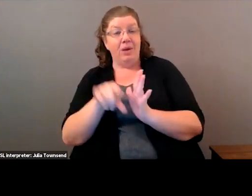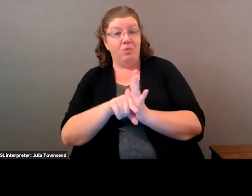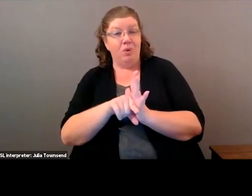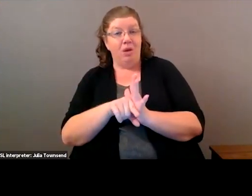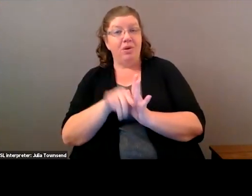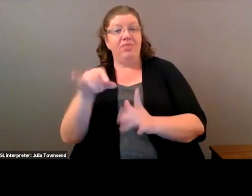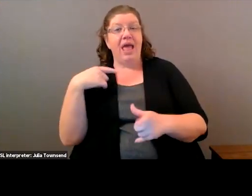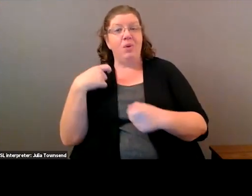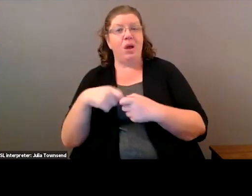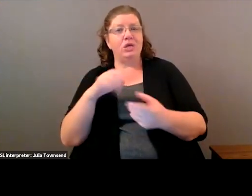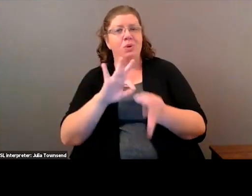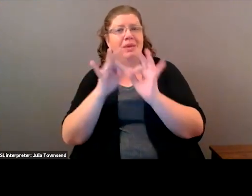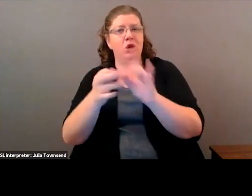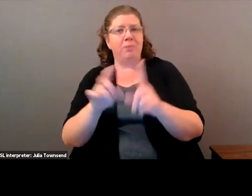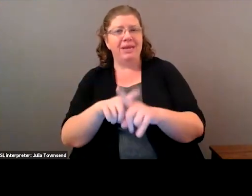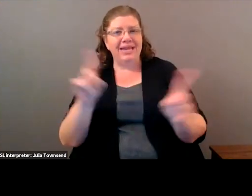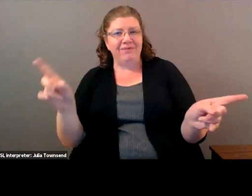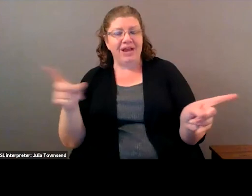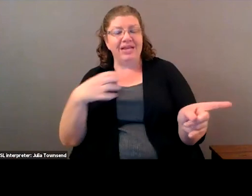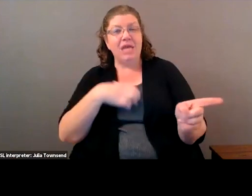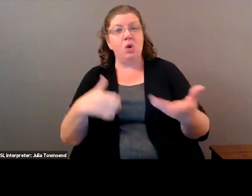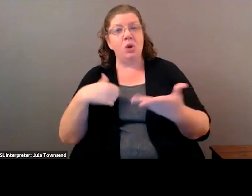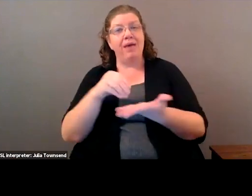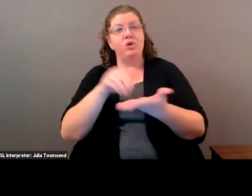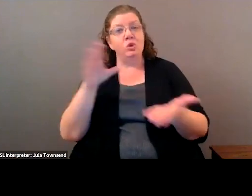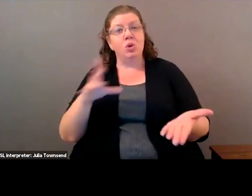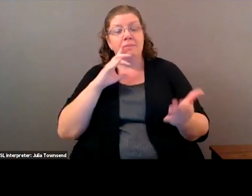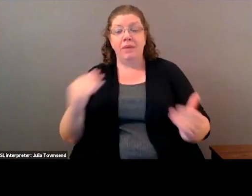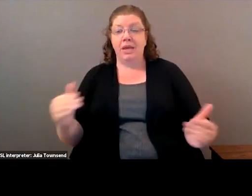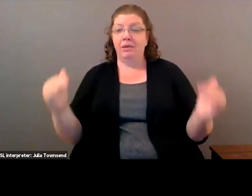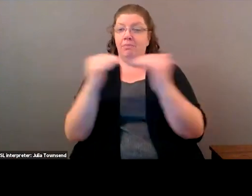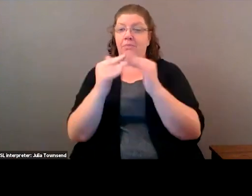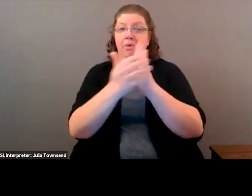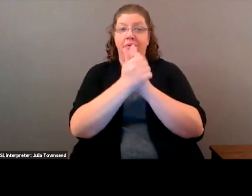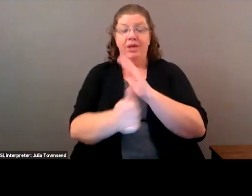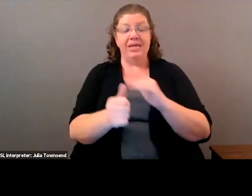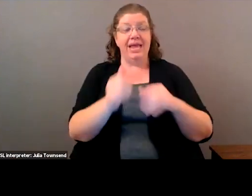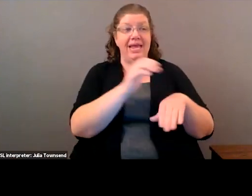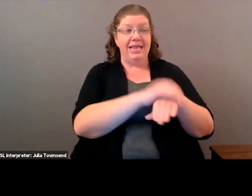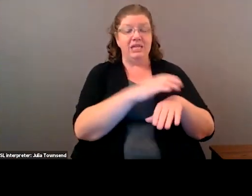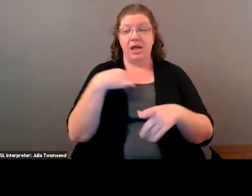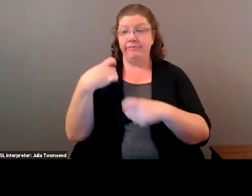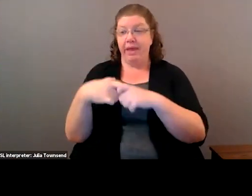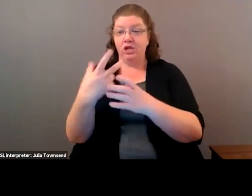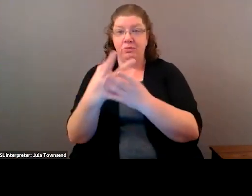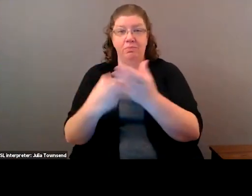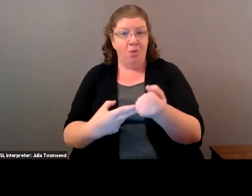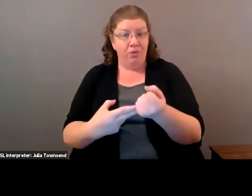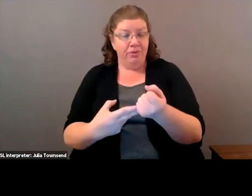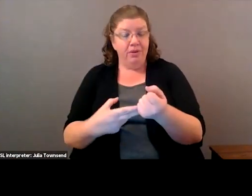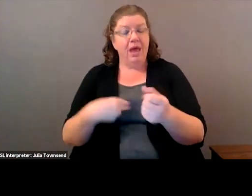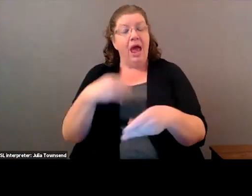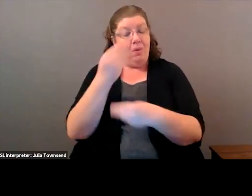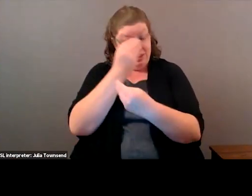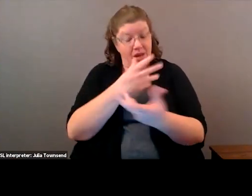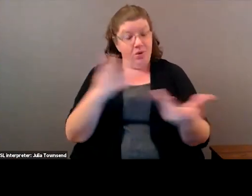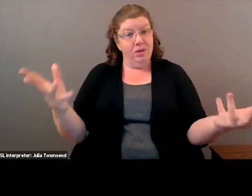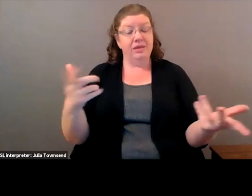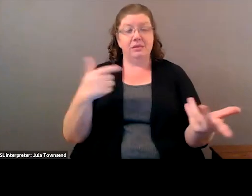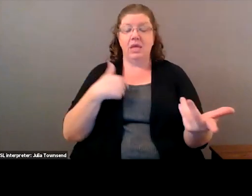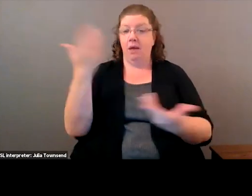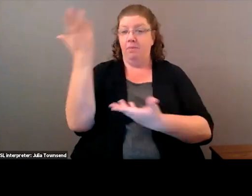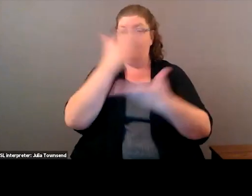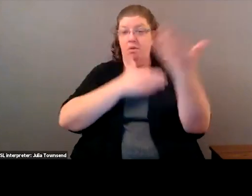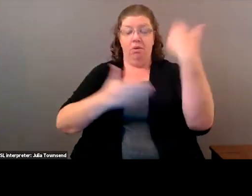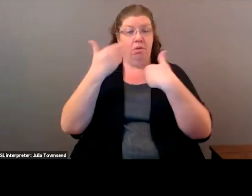interpreted differently as a desire to have students be as proficient in English as they are in Spanish. I will tell you this, I'm in the dark.